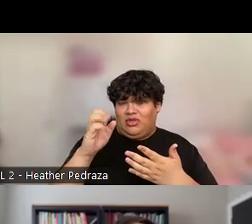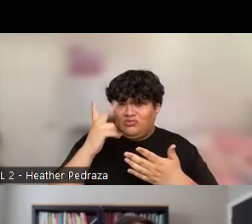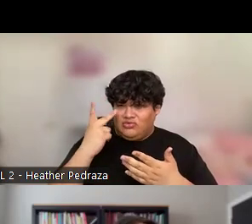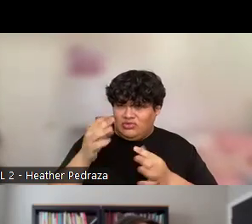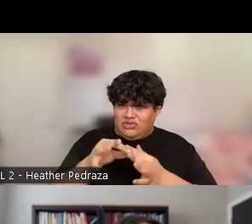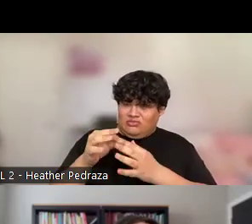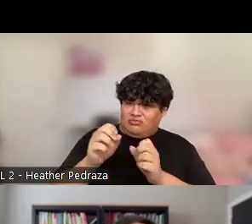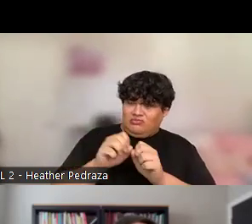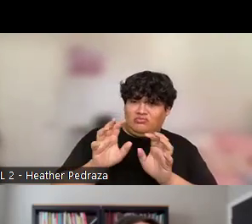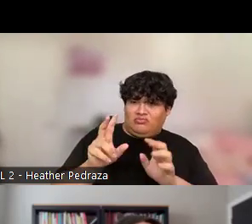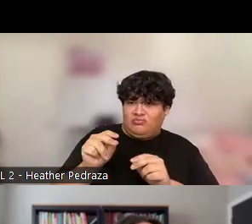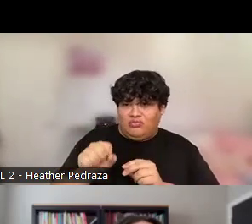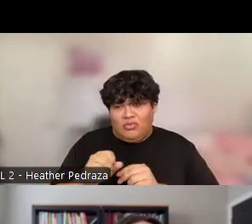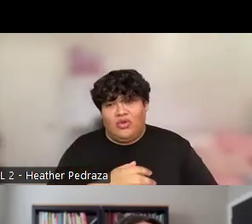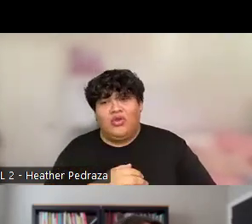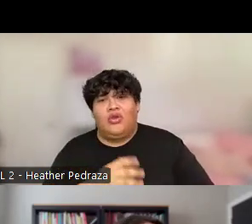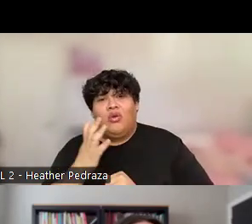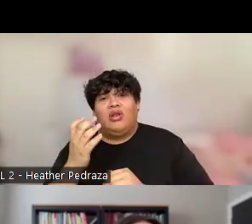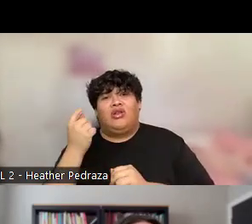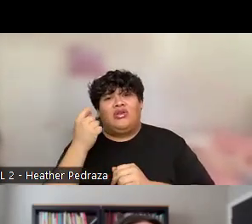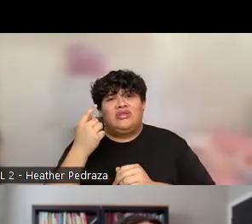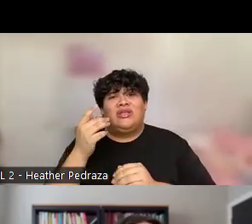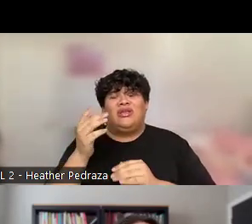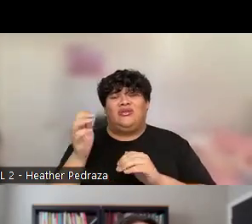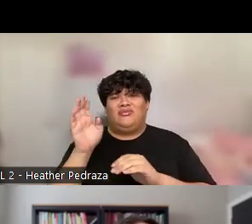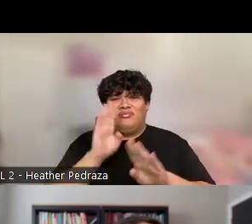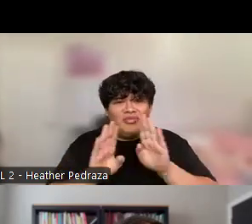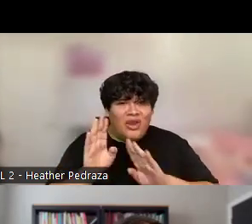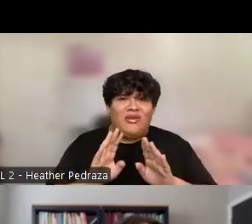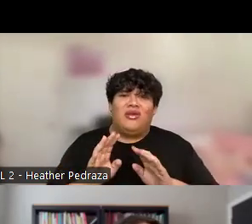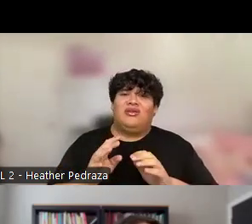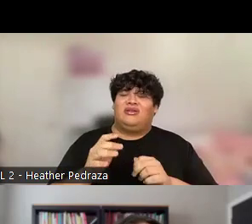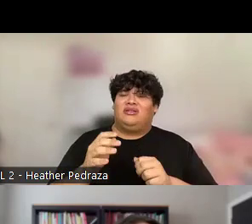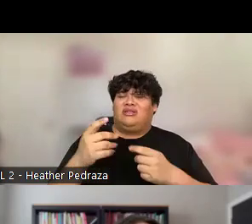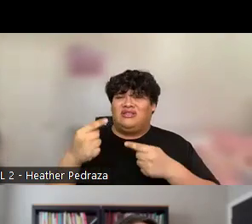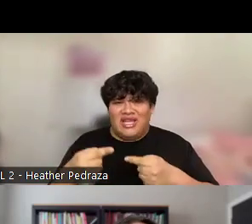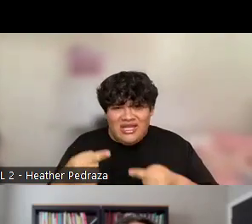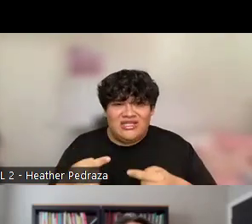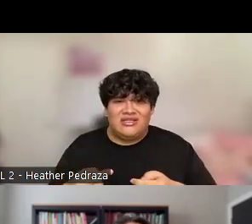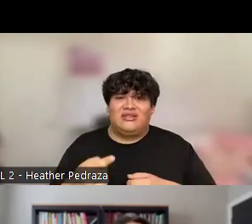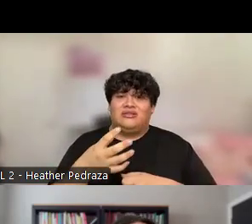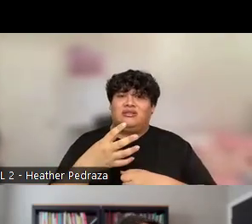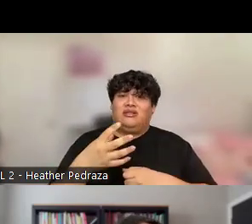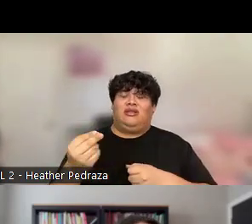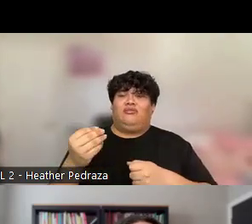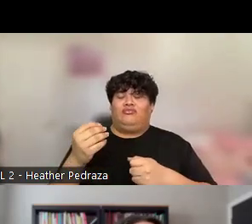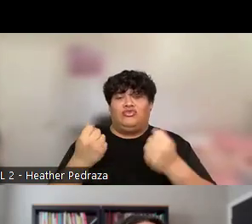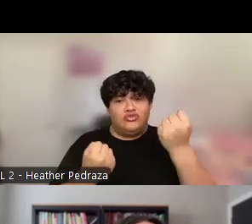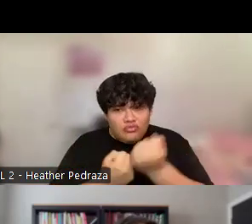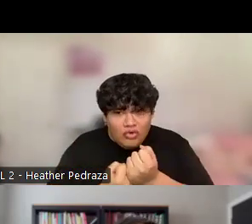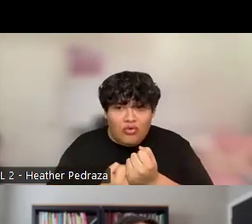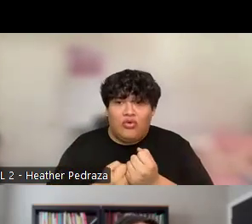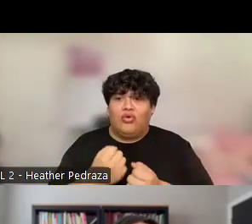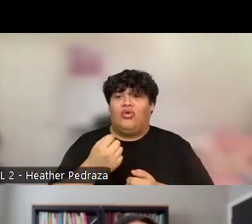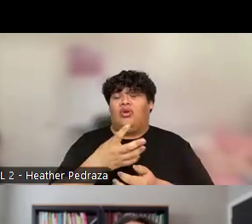Second, we want to understand barriers, challenges, facilitators, and supports. What's working well,